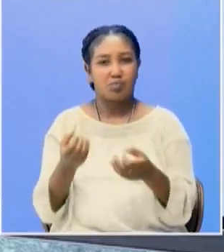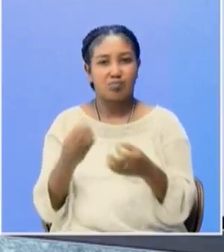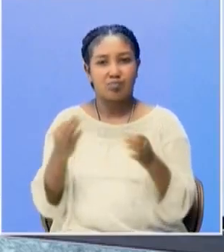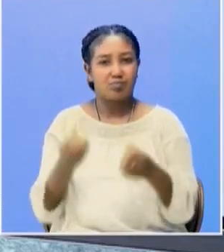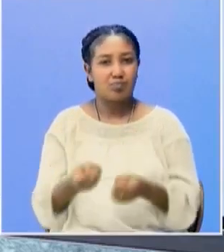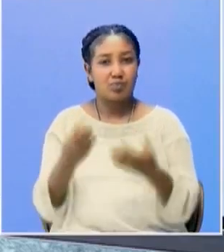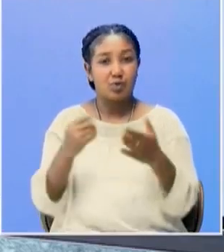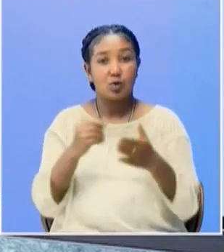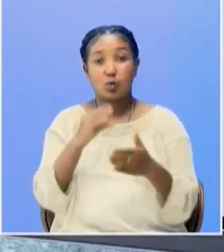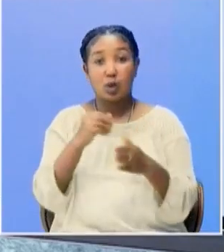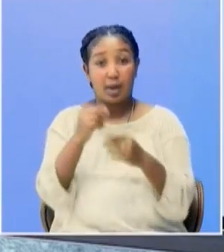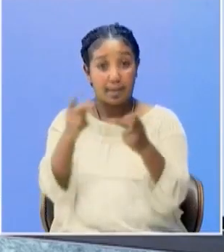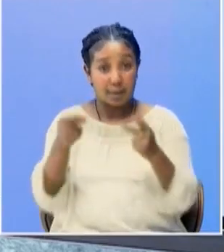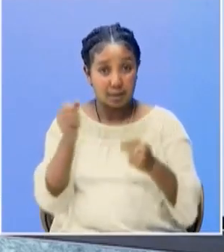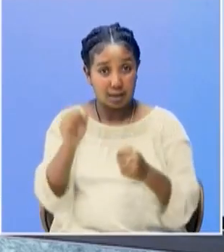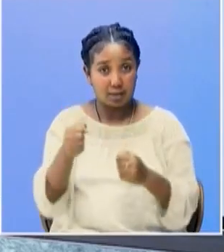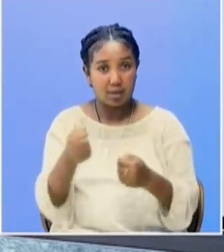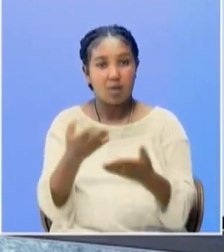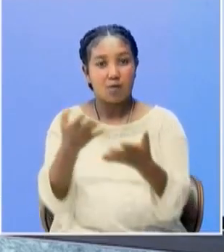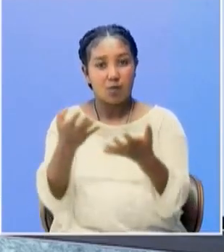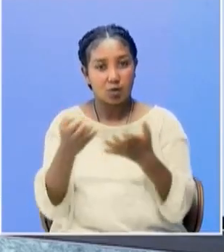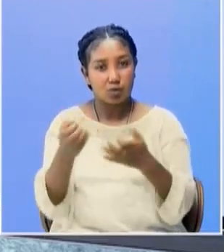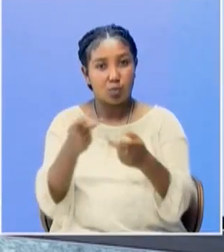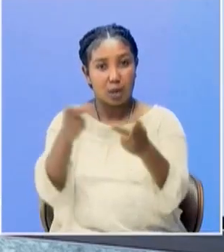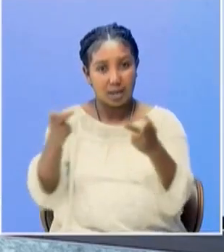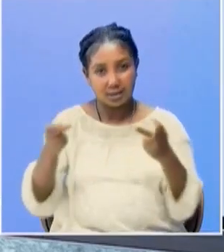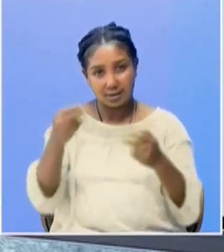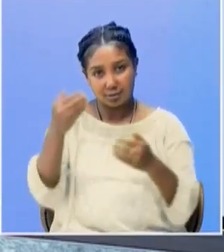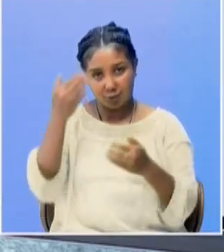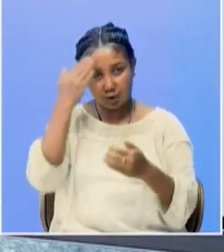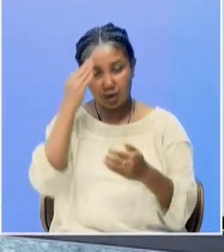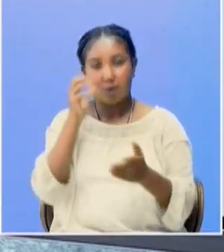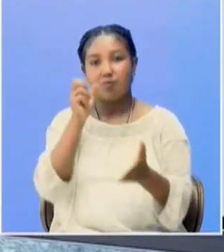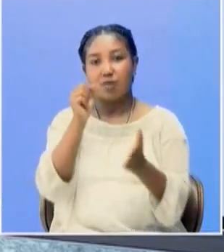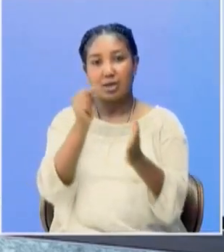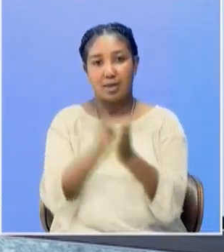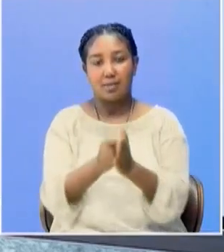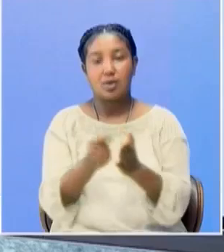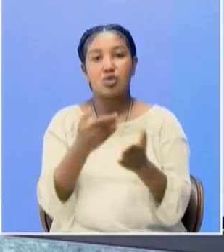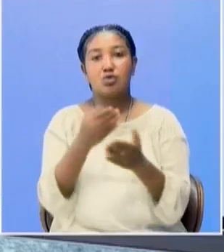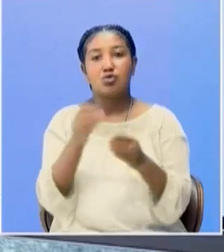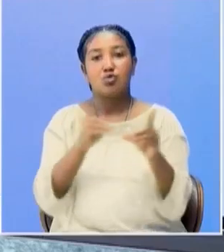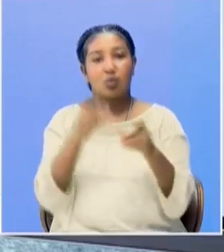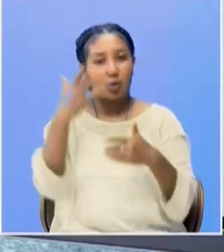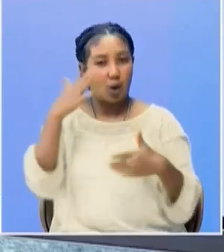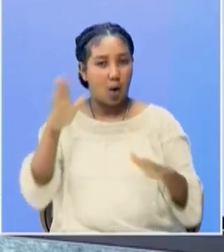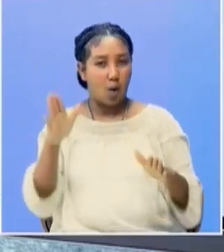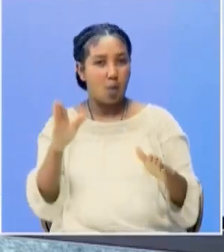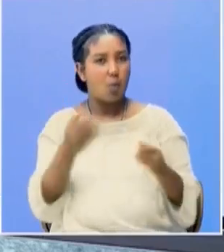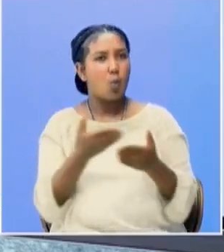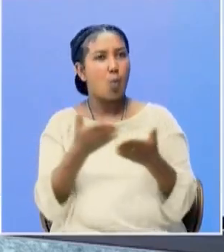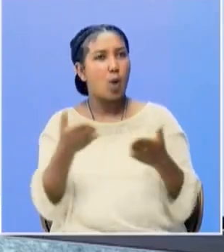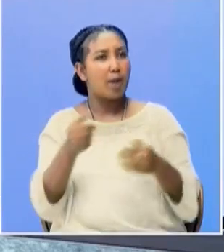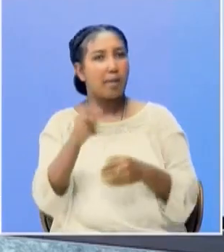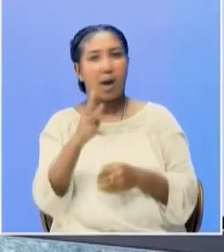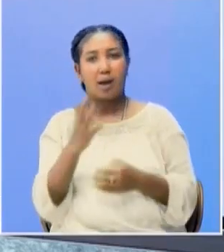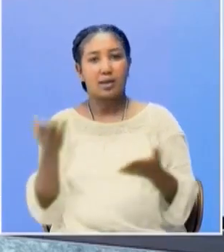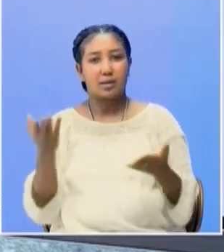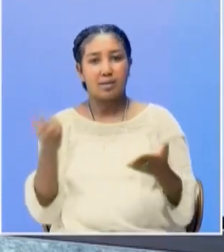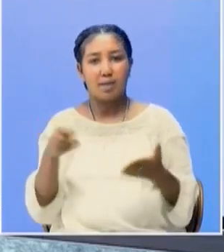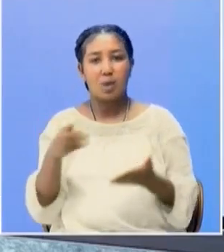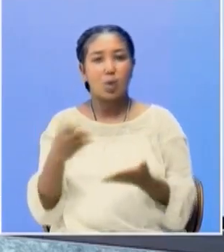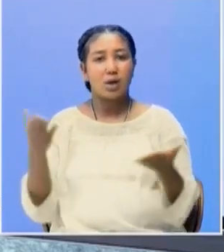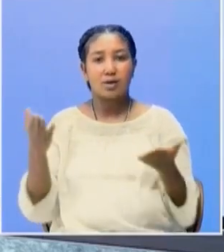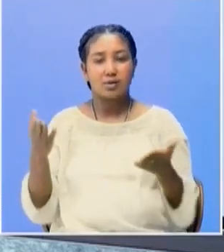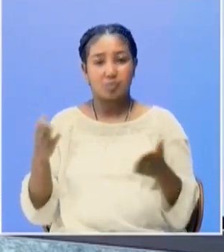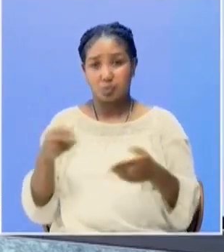is used to talk about place. If you want to know about place. For example, you don't know where bank is it. You